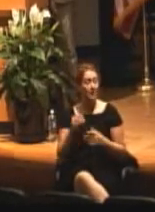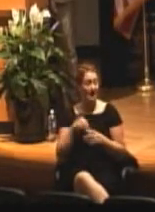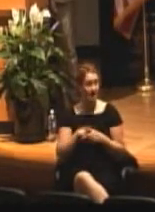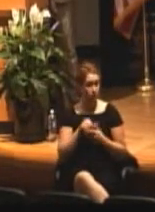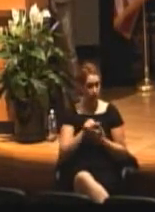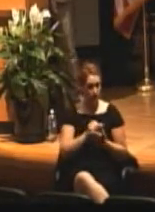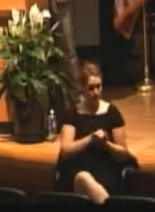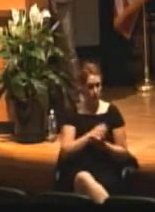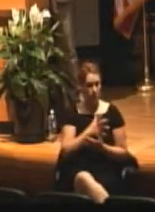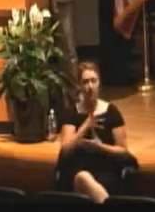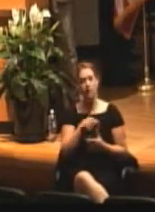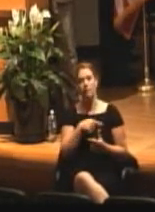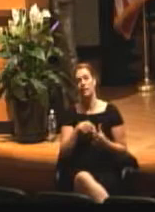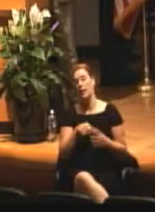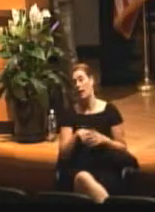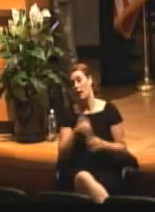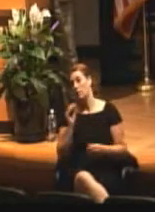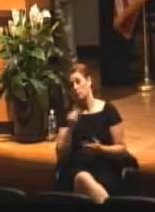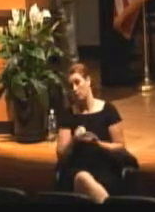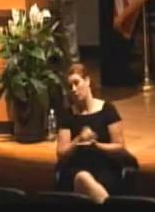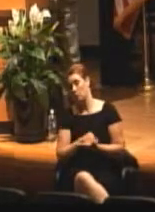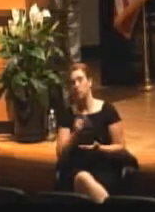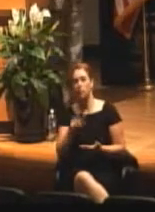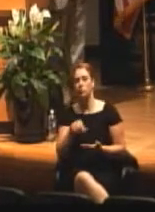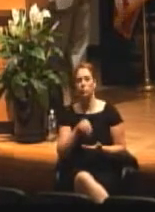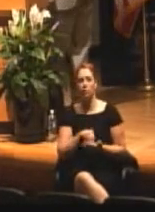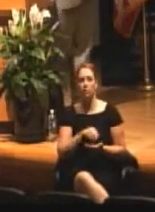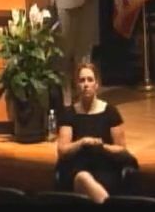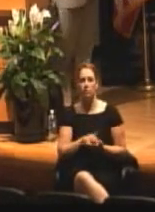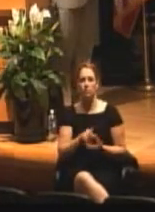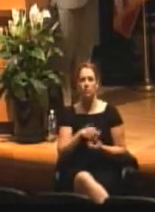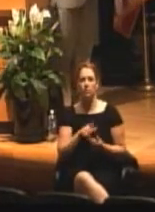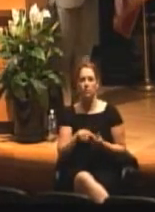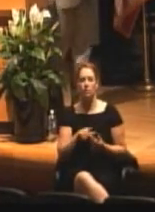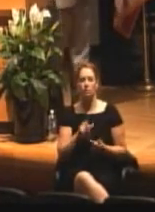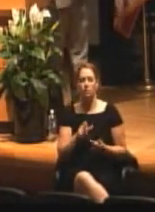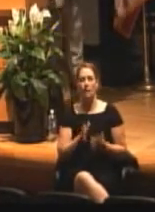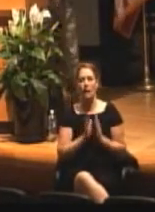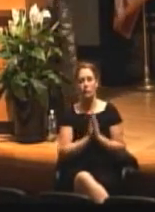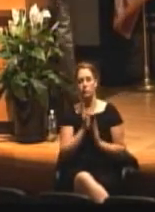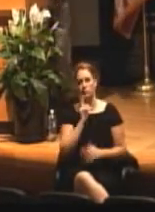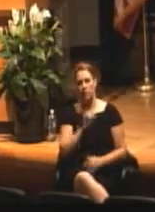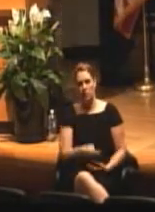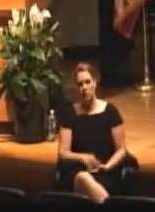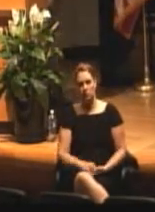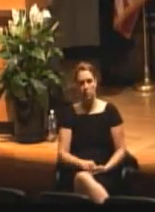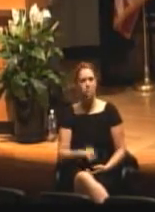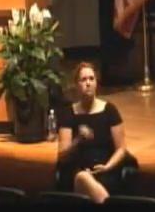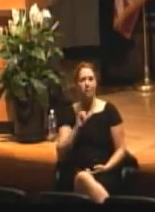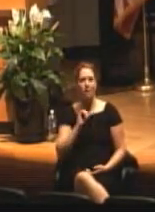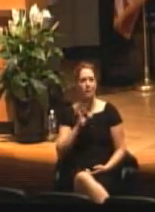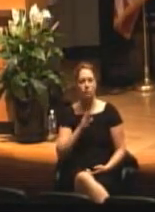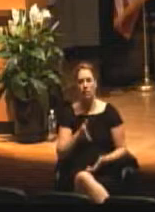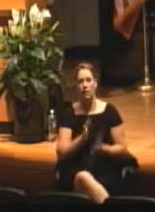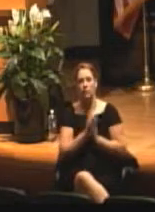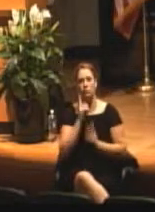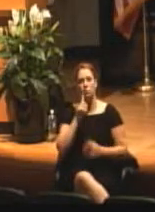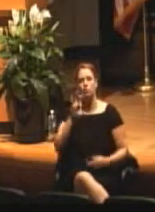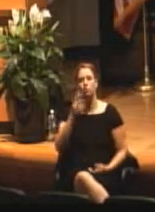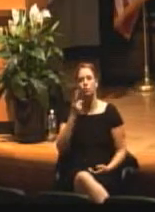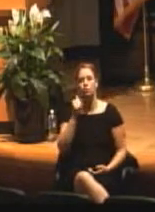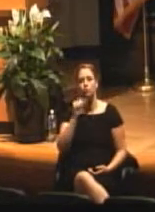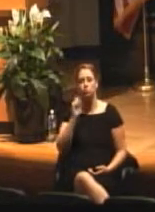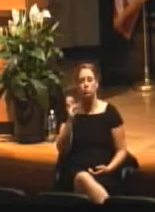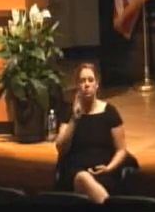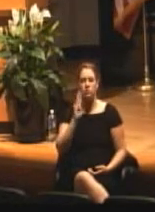document. So we're going to ask you for it. And then if we ask for, you know, the Chase bank account statement from March, and we